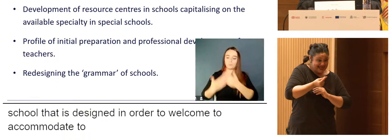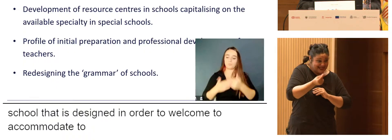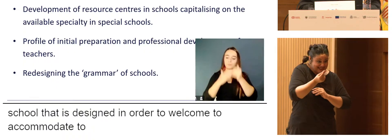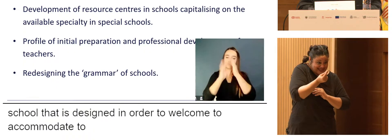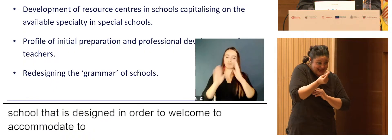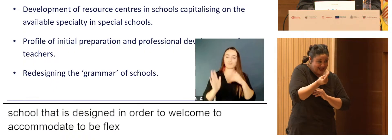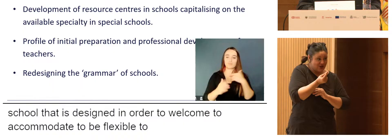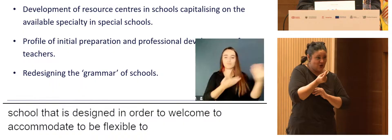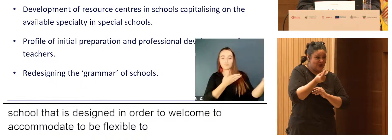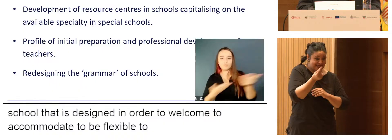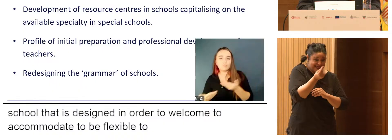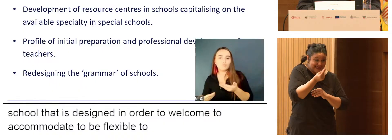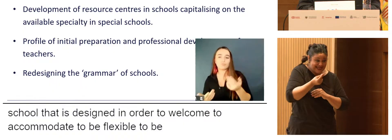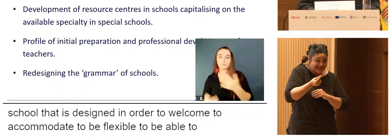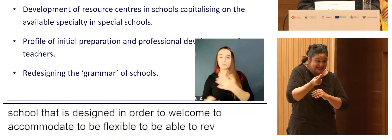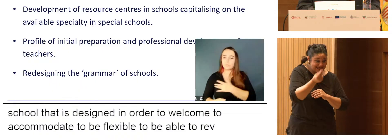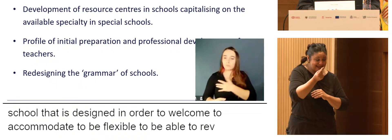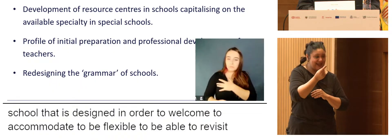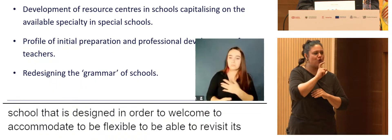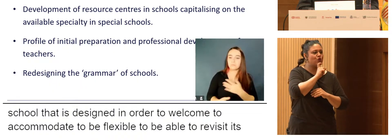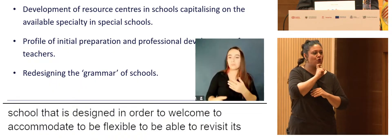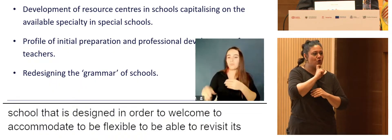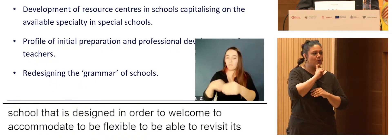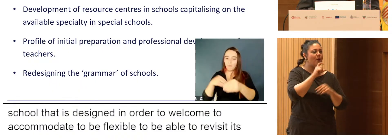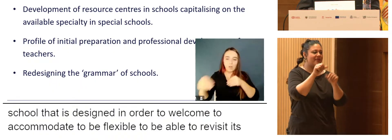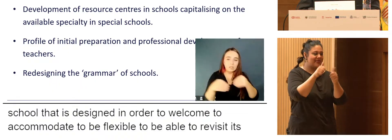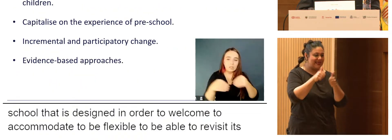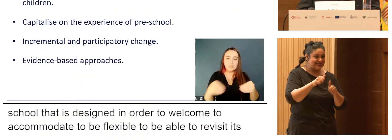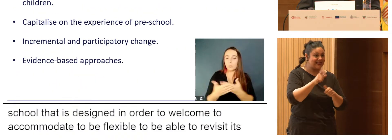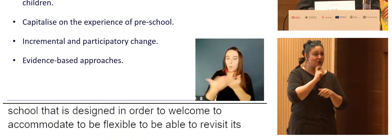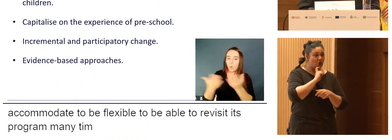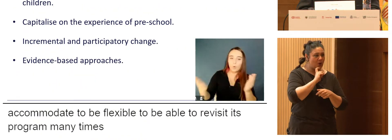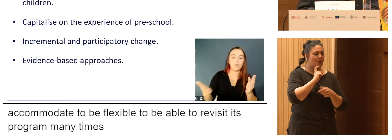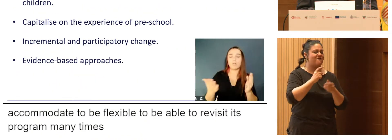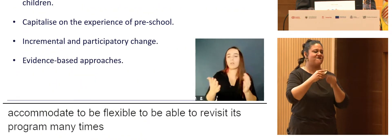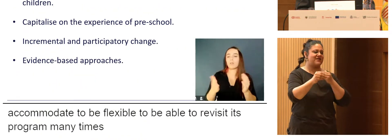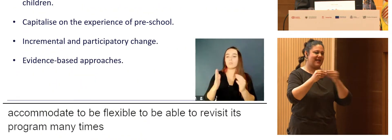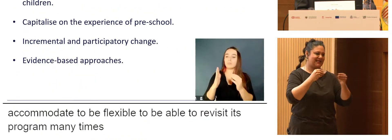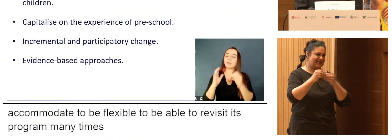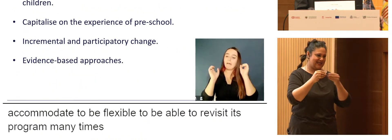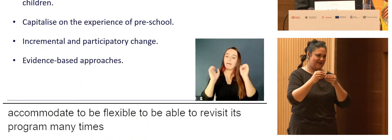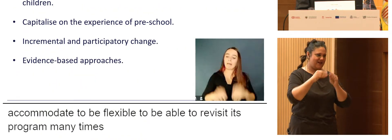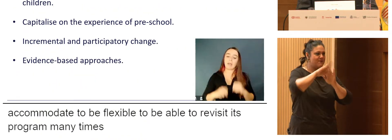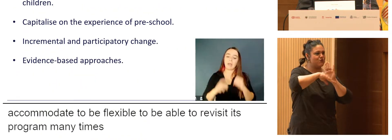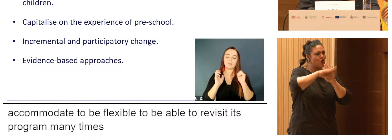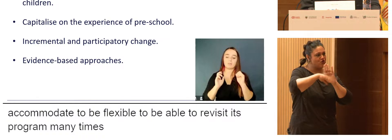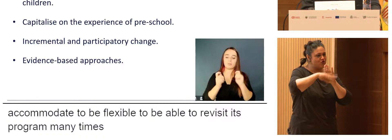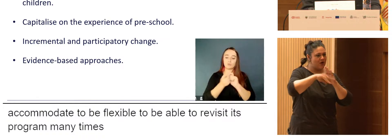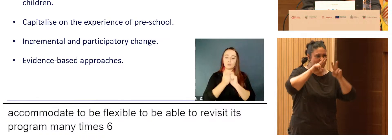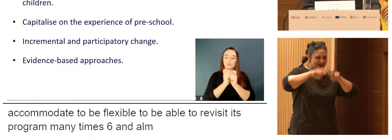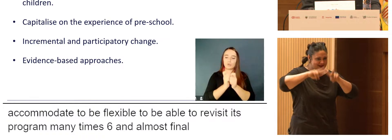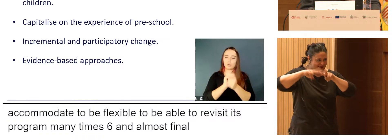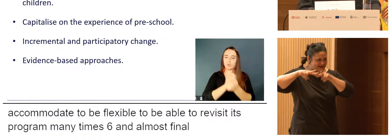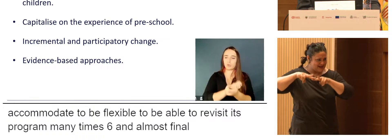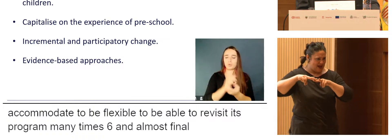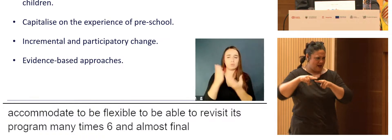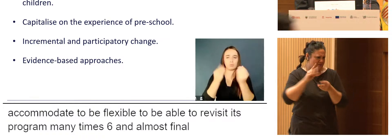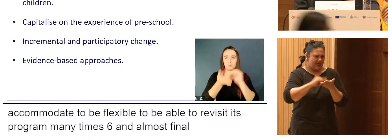to be able to revisit its program many times. Sixth and almost final